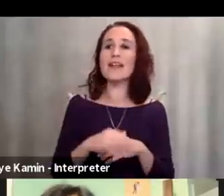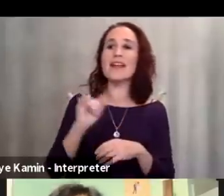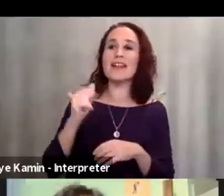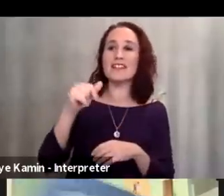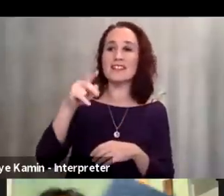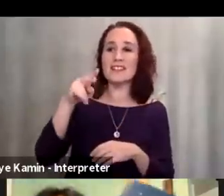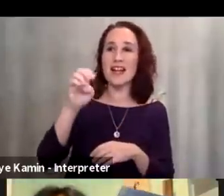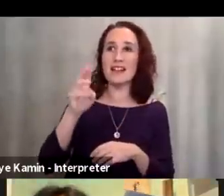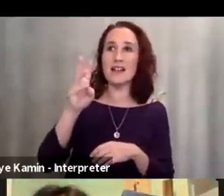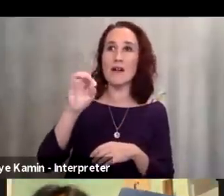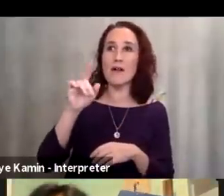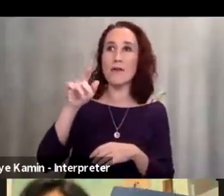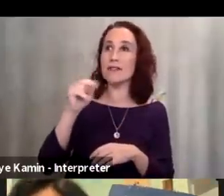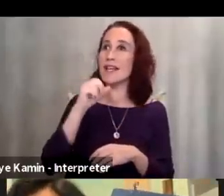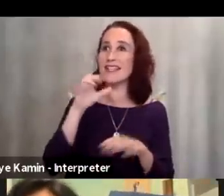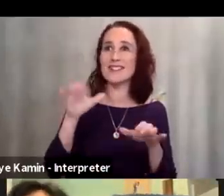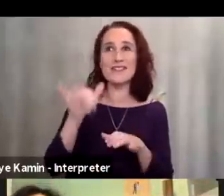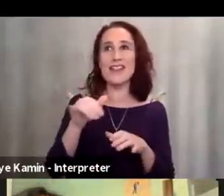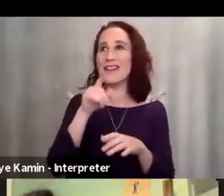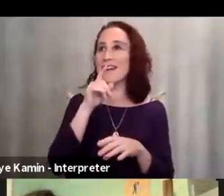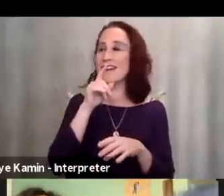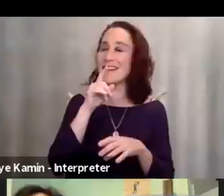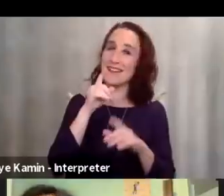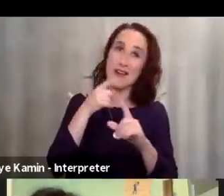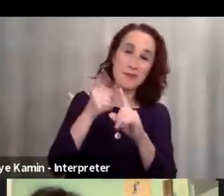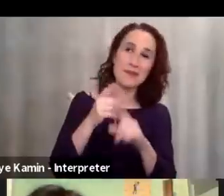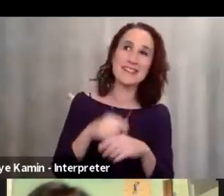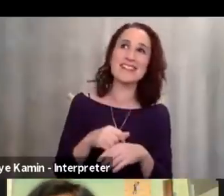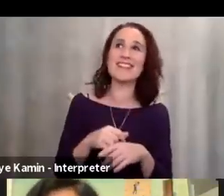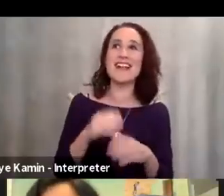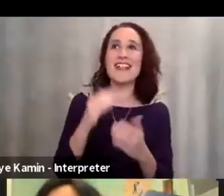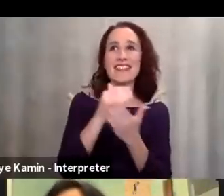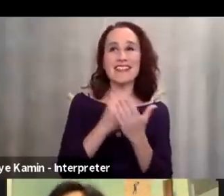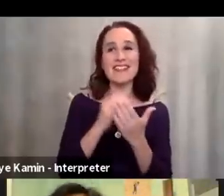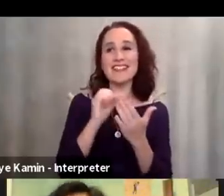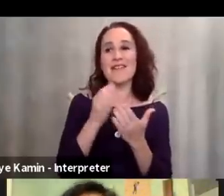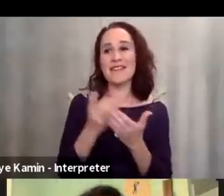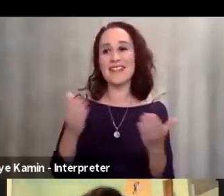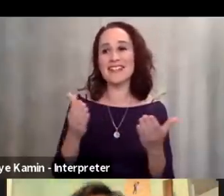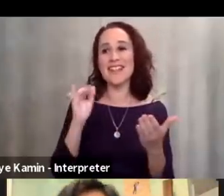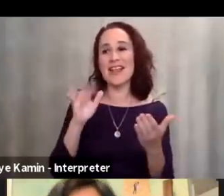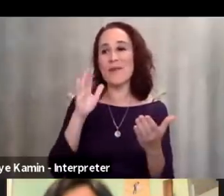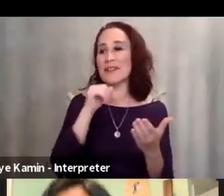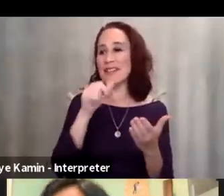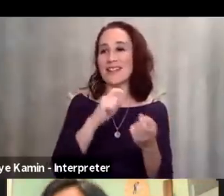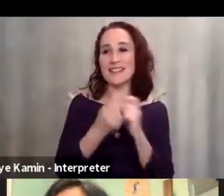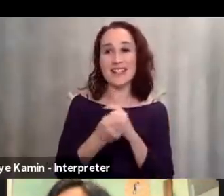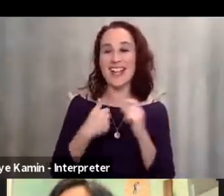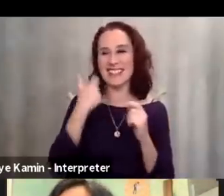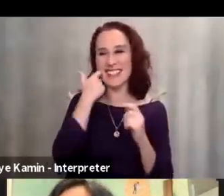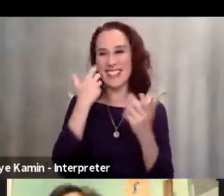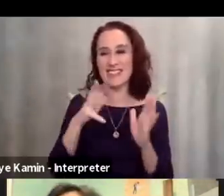I didn't do this on purpose, but this book too. The list of things that will not change. I just finished reading and I love it.